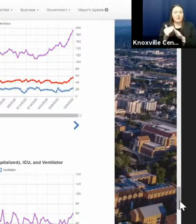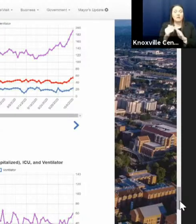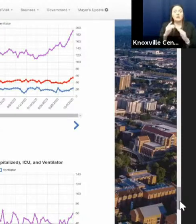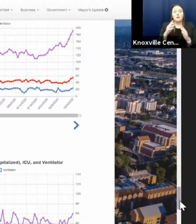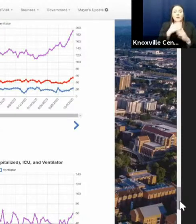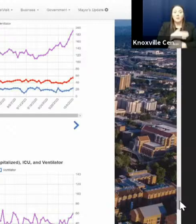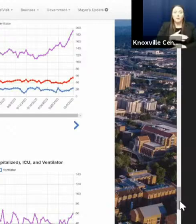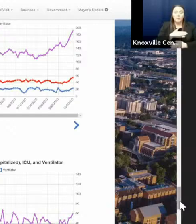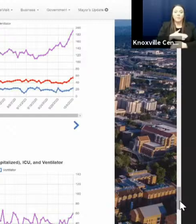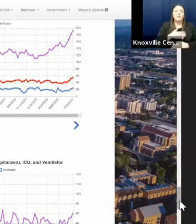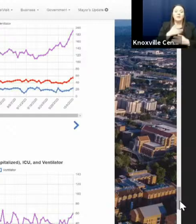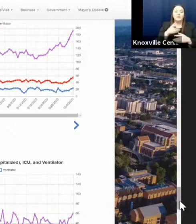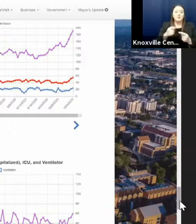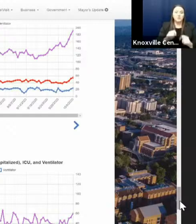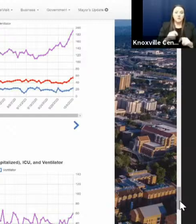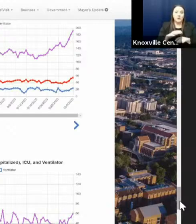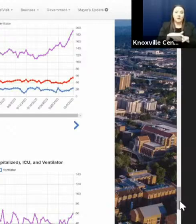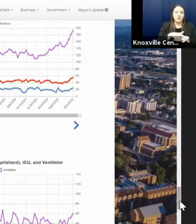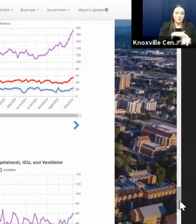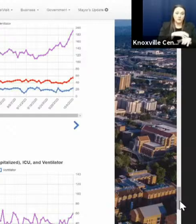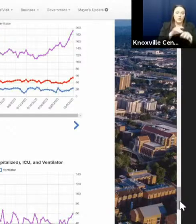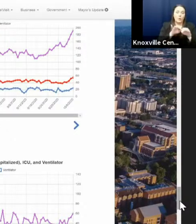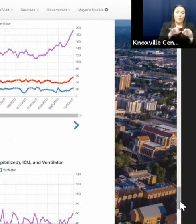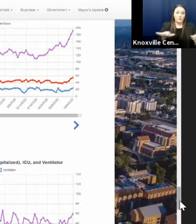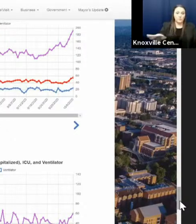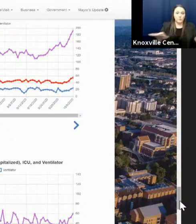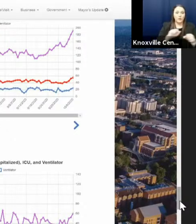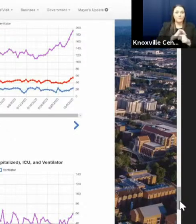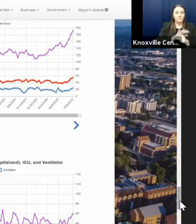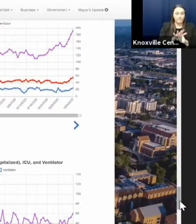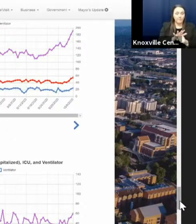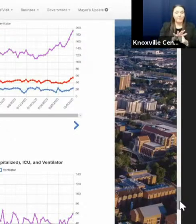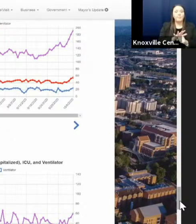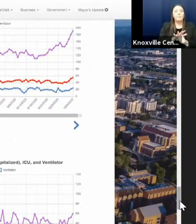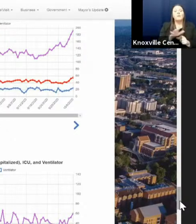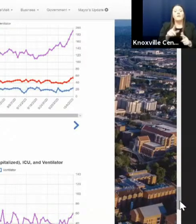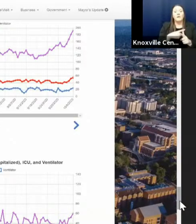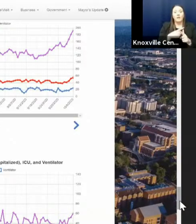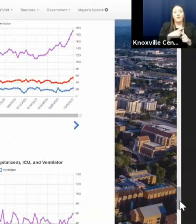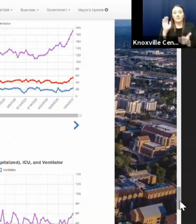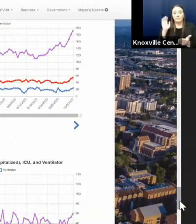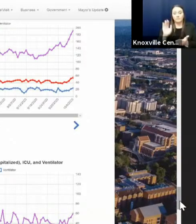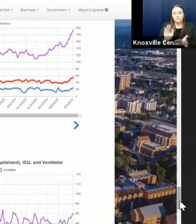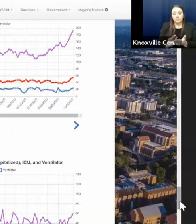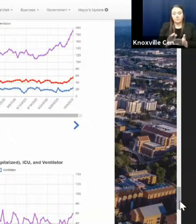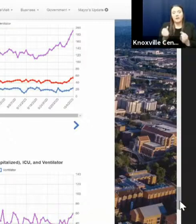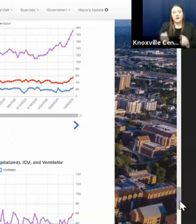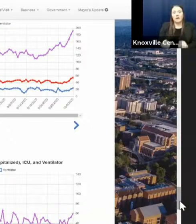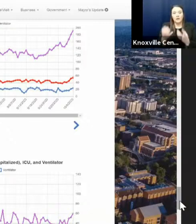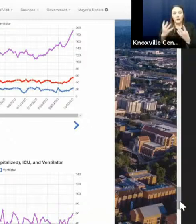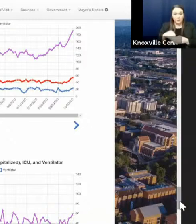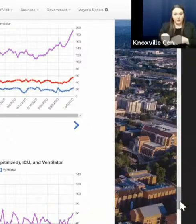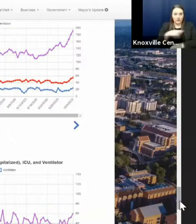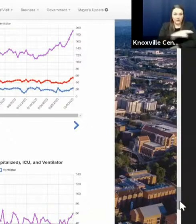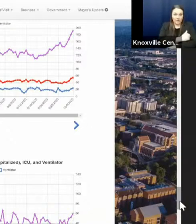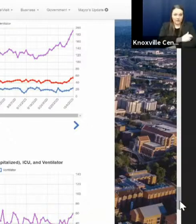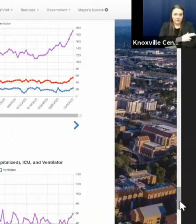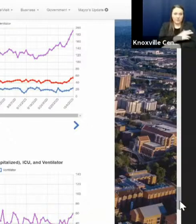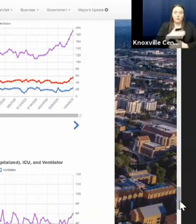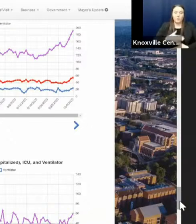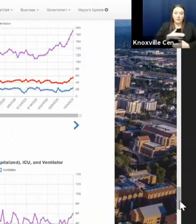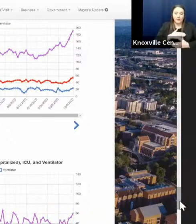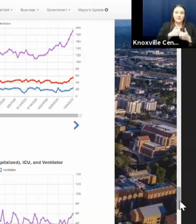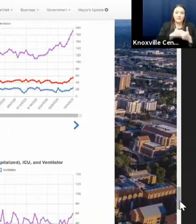their efforts to slow the rate of COVID spread and result in hospitalizations. Please continue to follow the 5 core